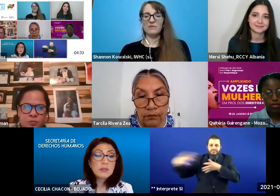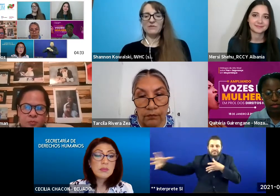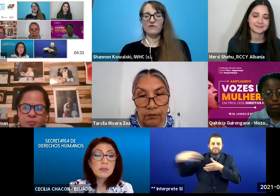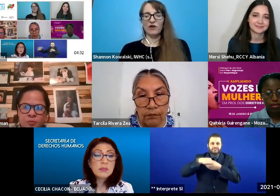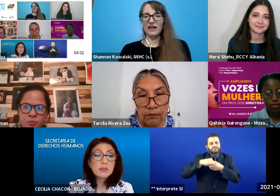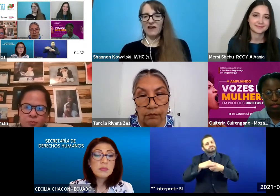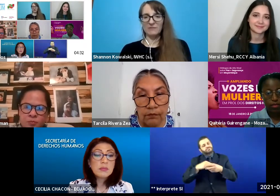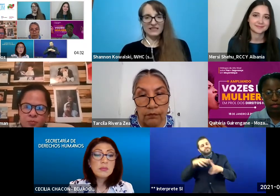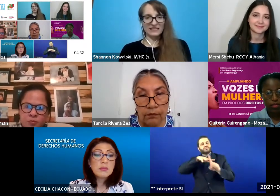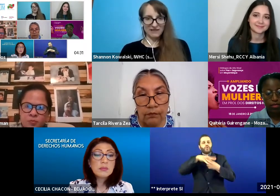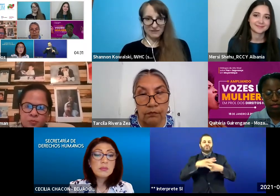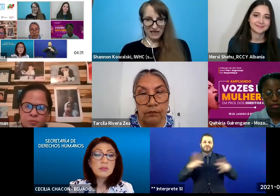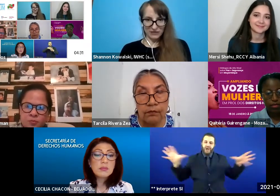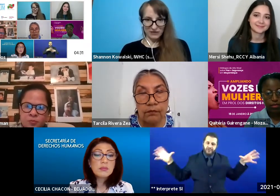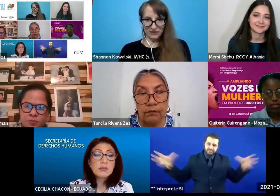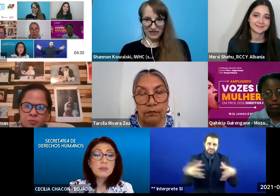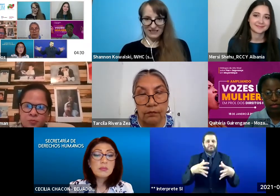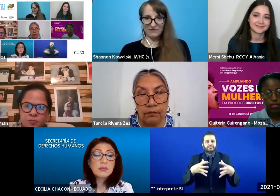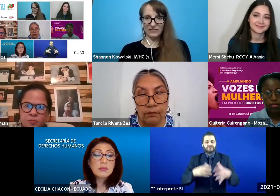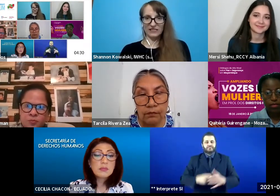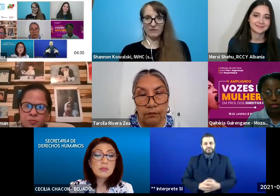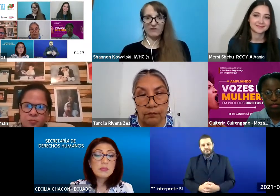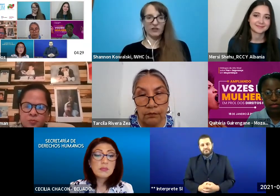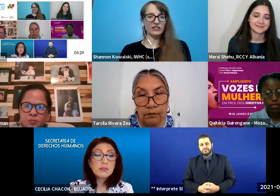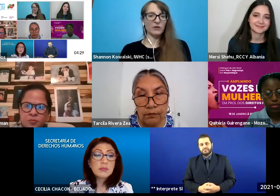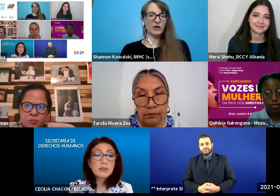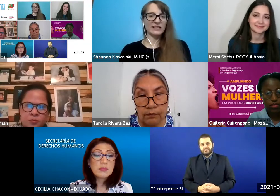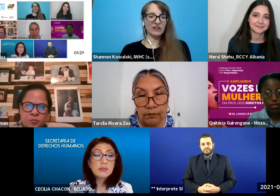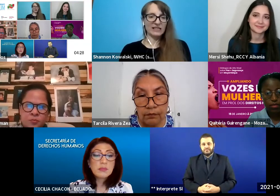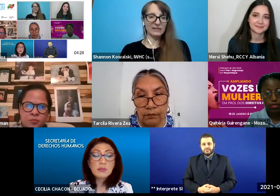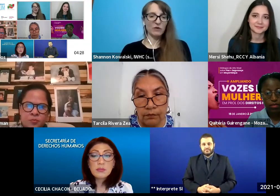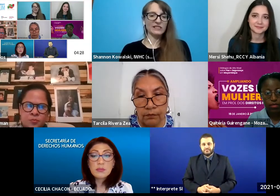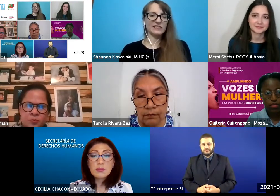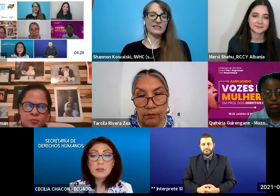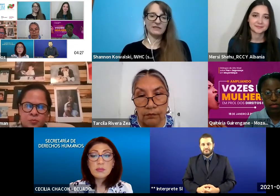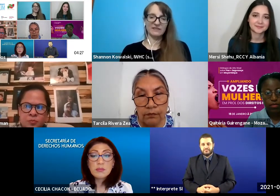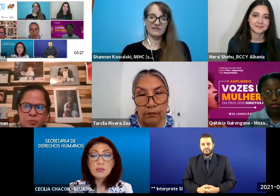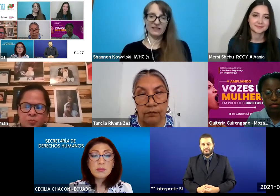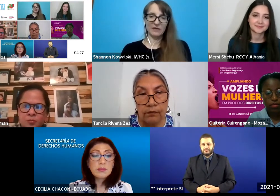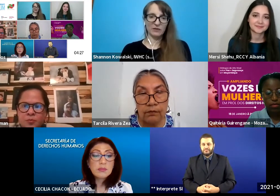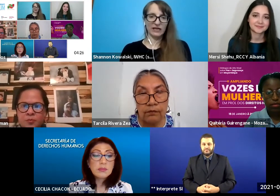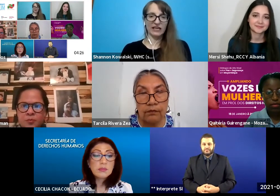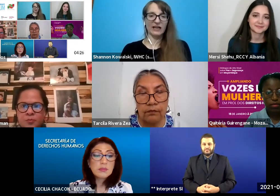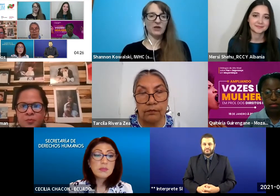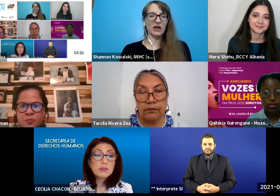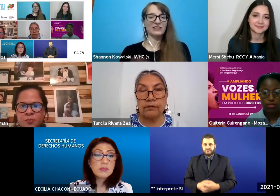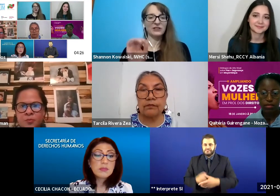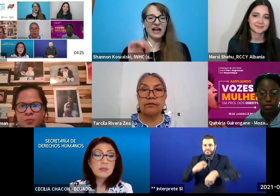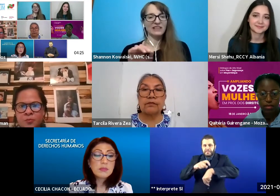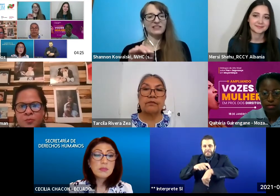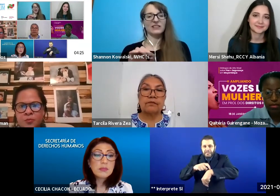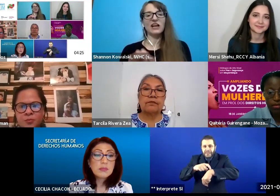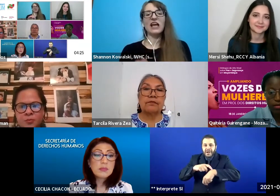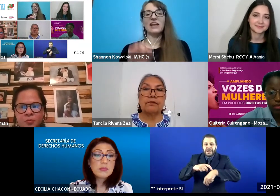just 4.5 minutes left, but I do want to bring in some voices from the floor. And so I'm going to direct some questions at specific people here, and I'm going to ask